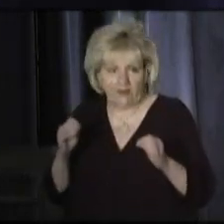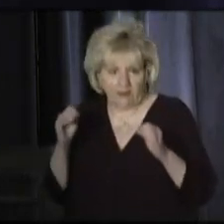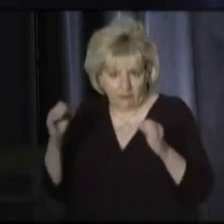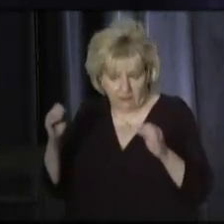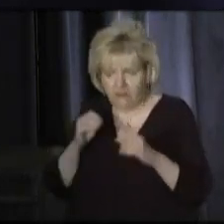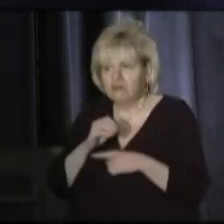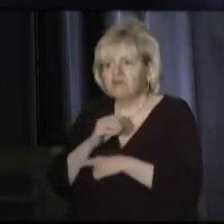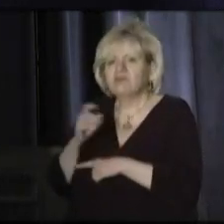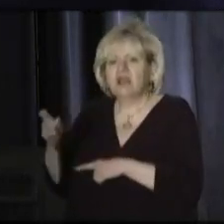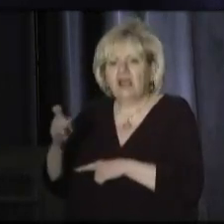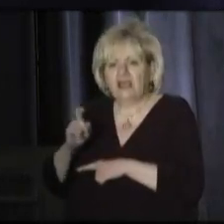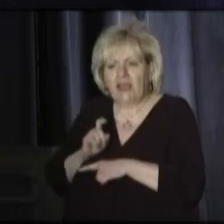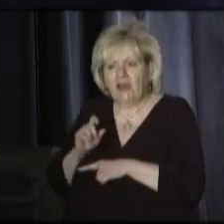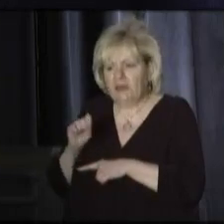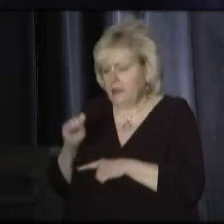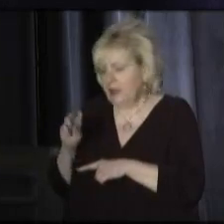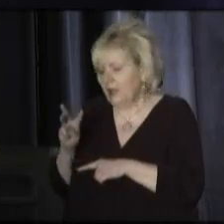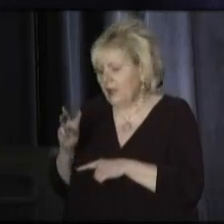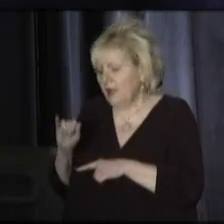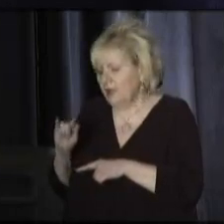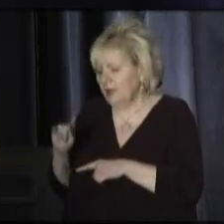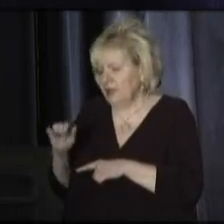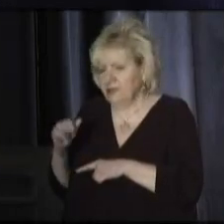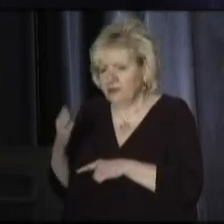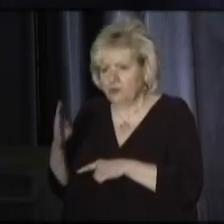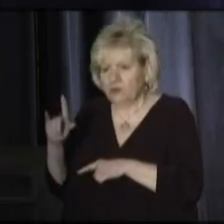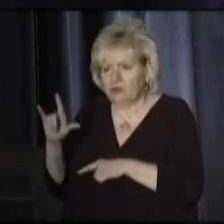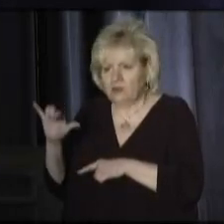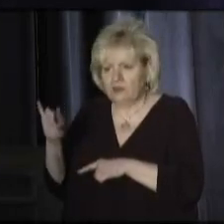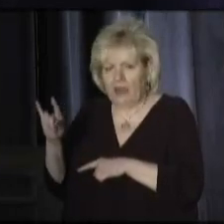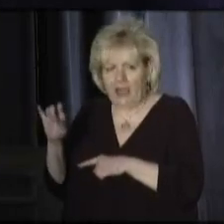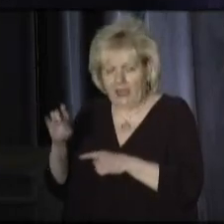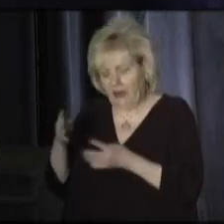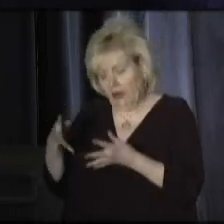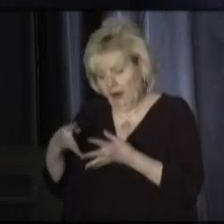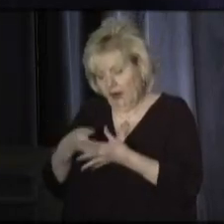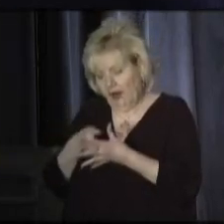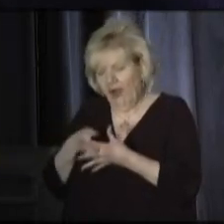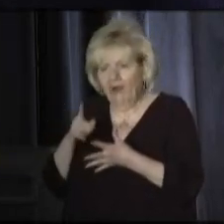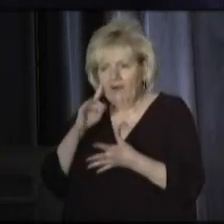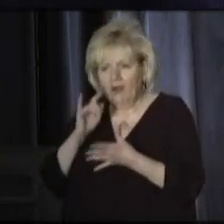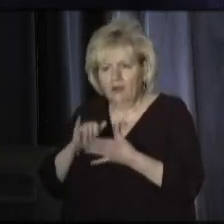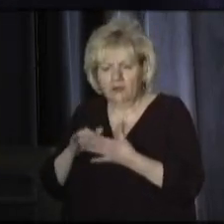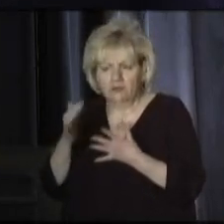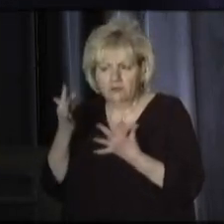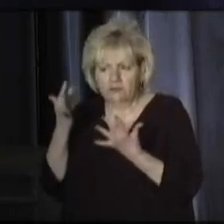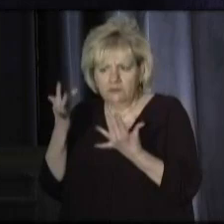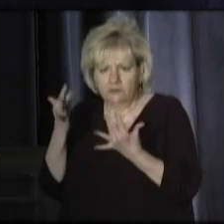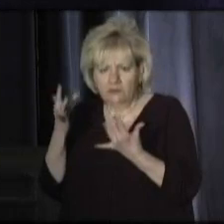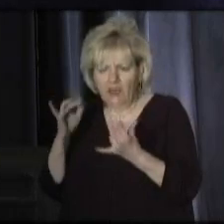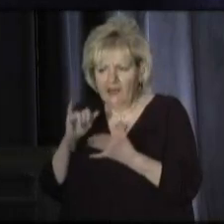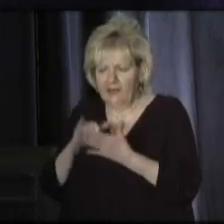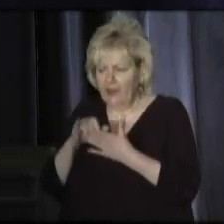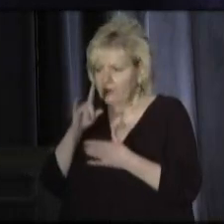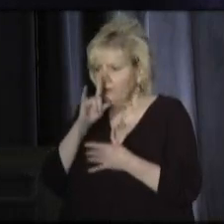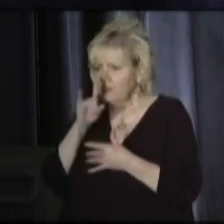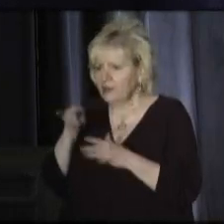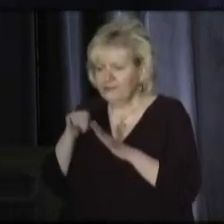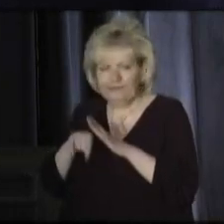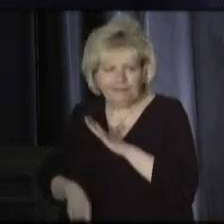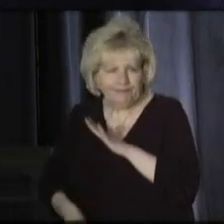dressed the Secret Garden 1993 lace collars, and that she changed her name from Lindsay to Lindsay with a Z to come off more interesting,